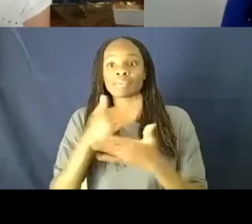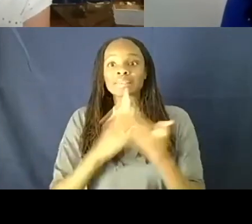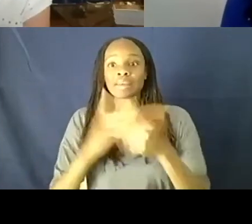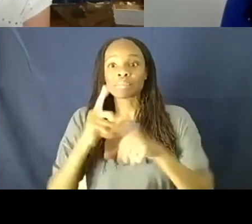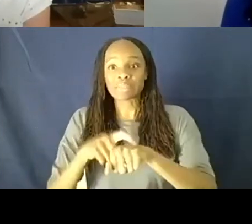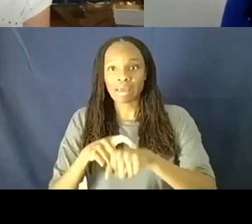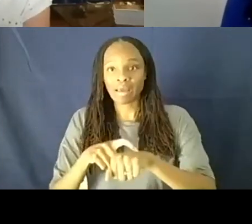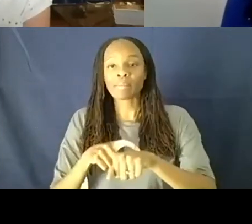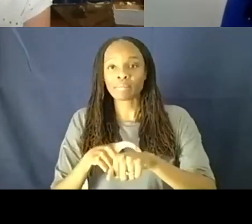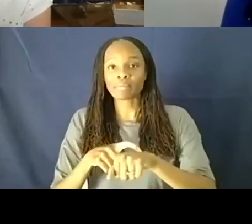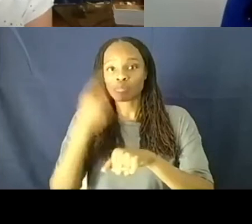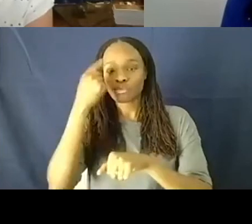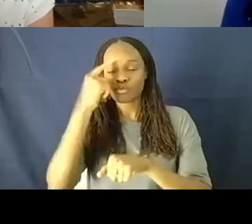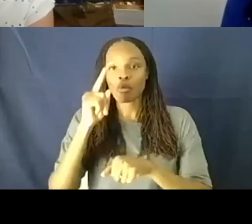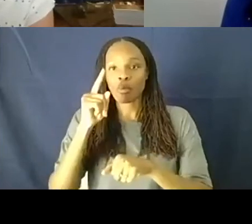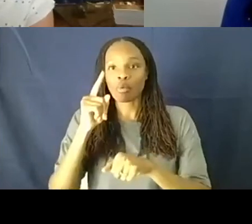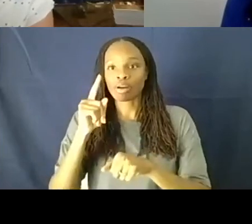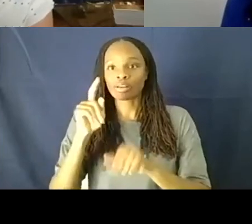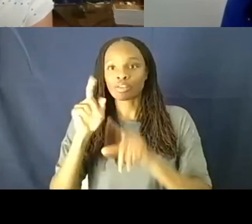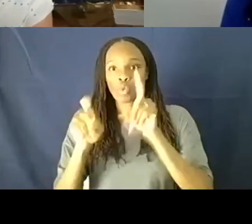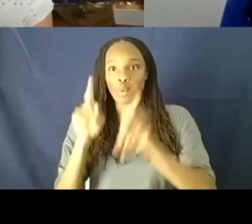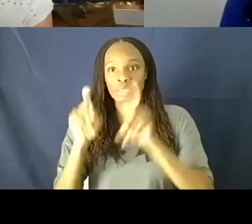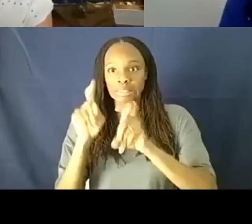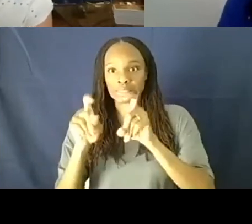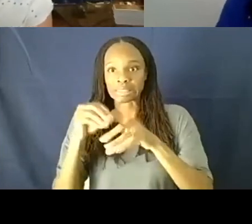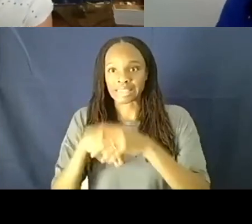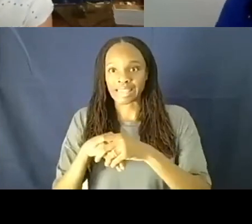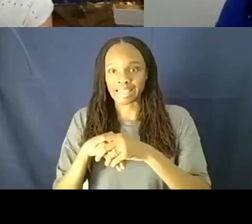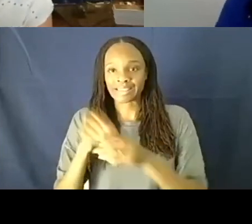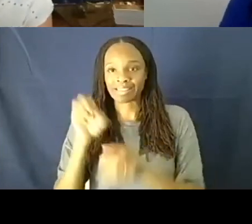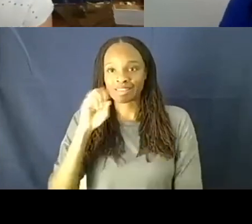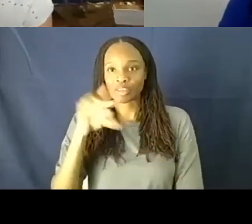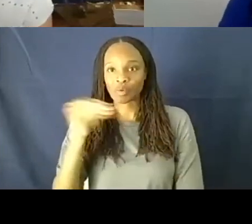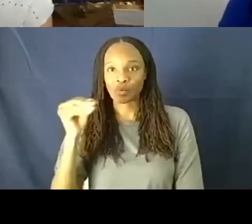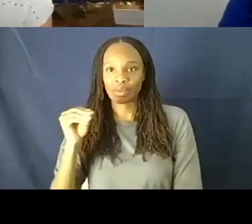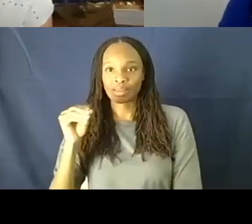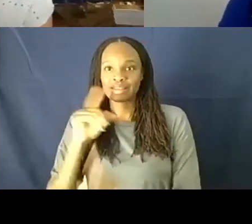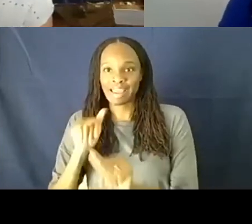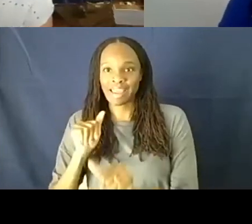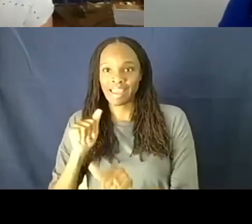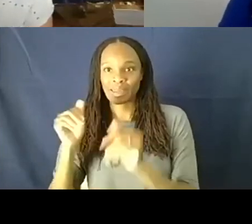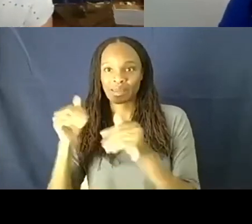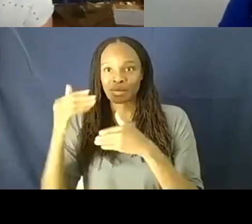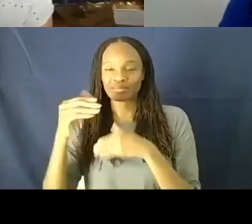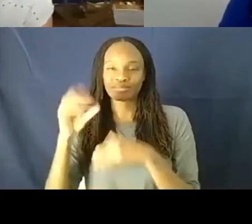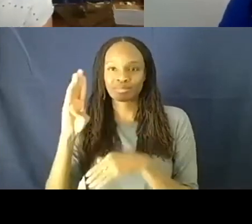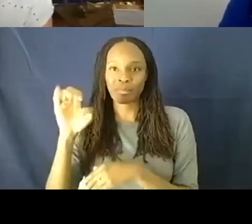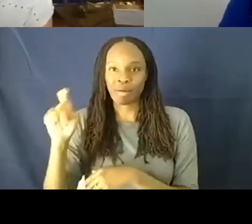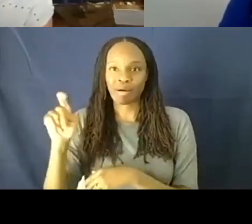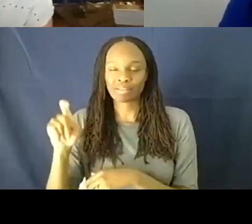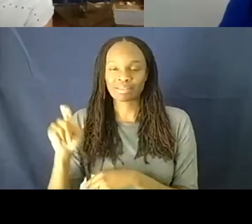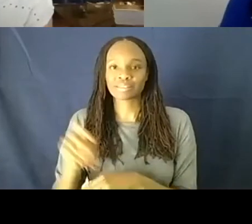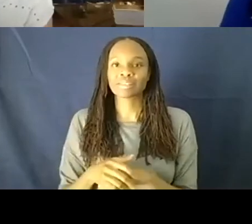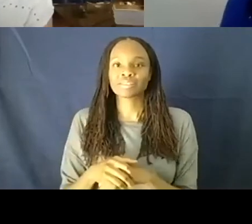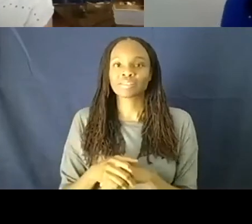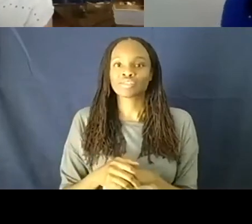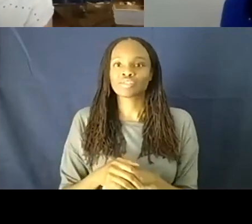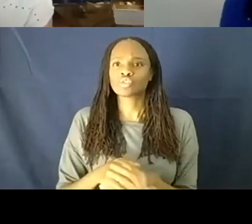coming in the Q&A box. Give us your personal take on this one as